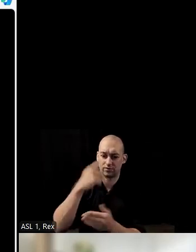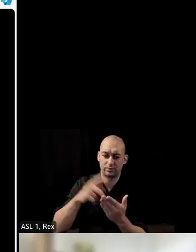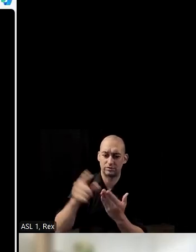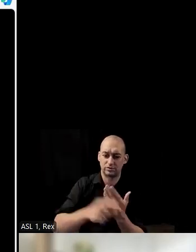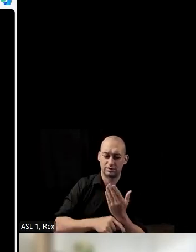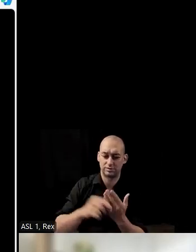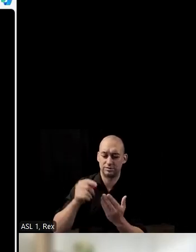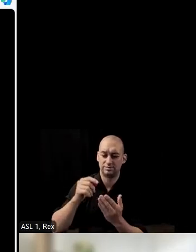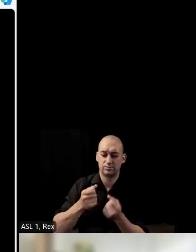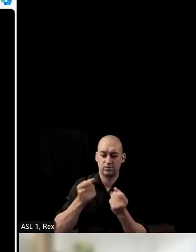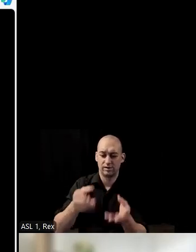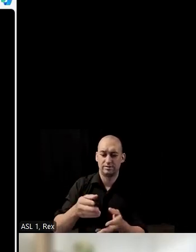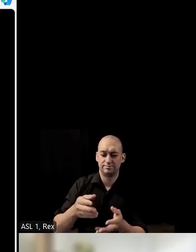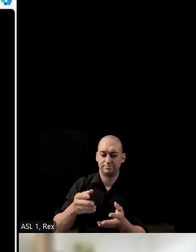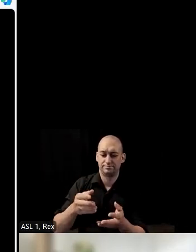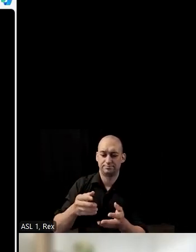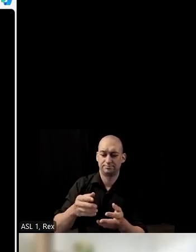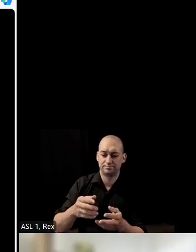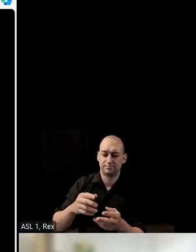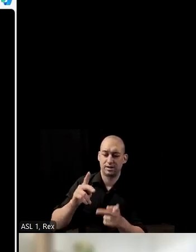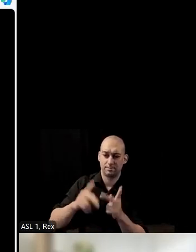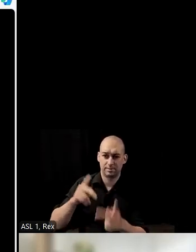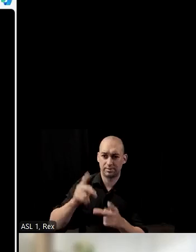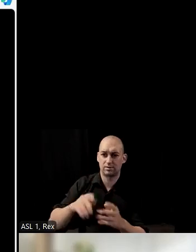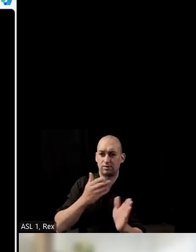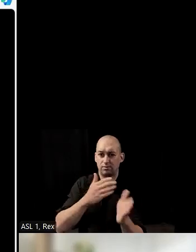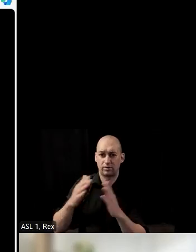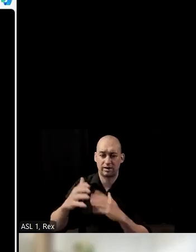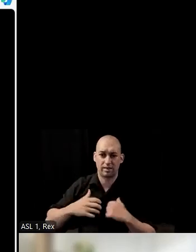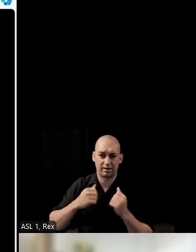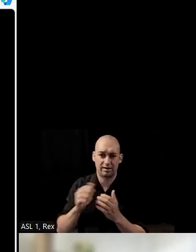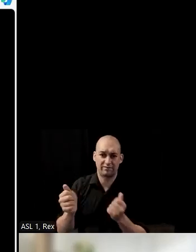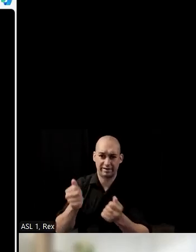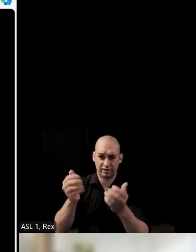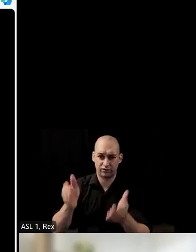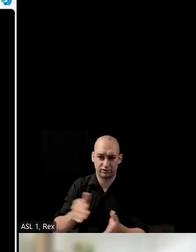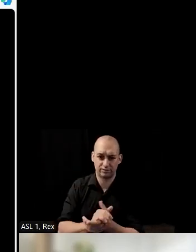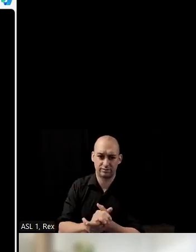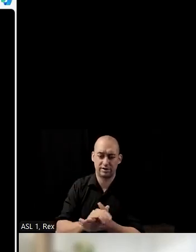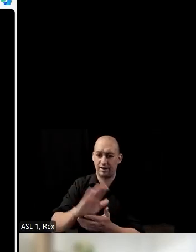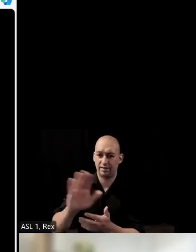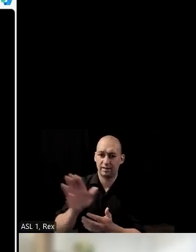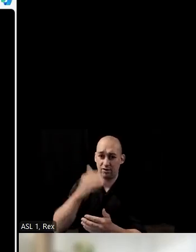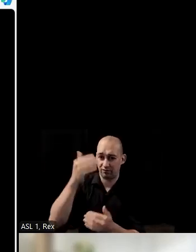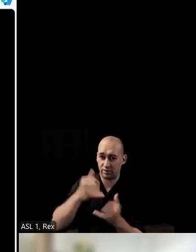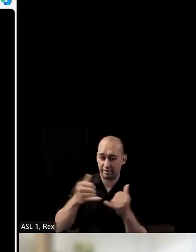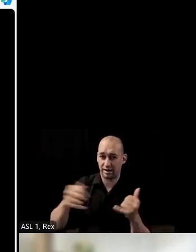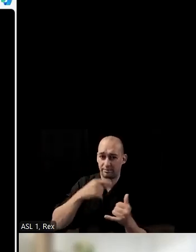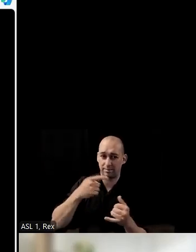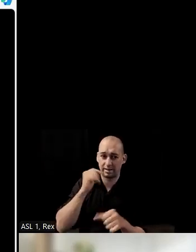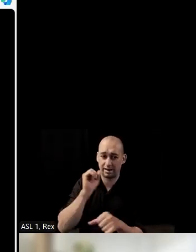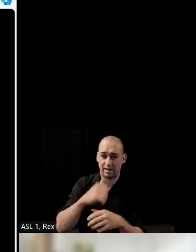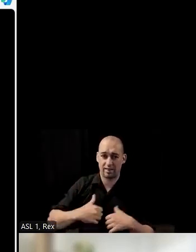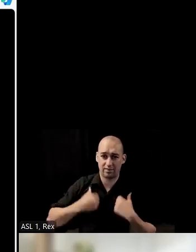community health workers to serve as dementia care navigators. They are the frontline public health workers. They're a